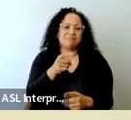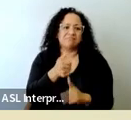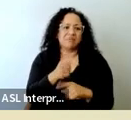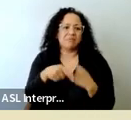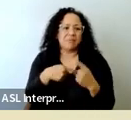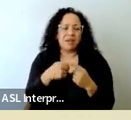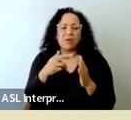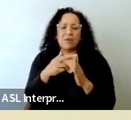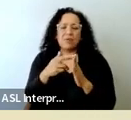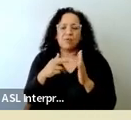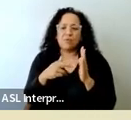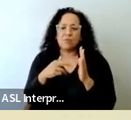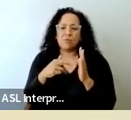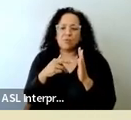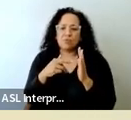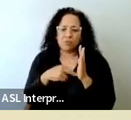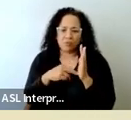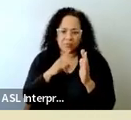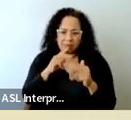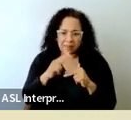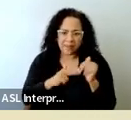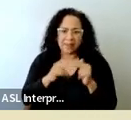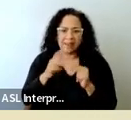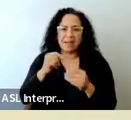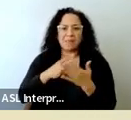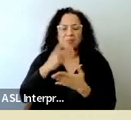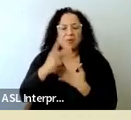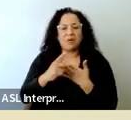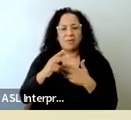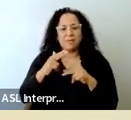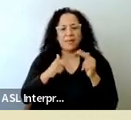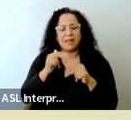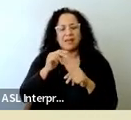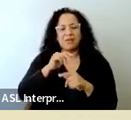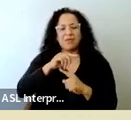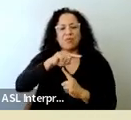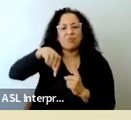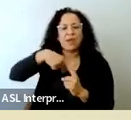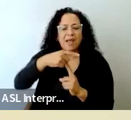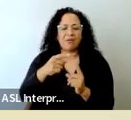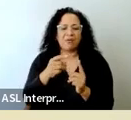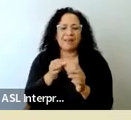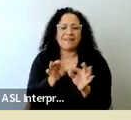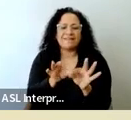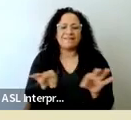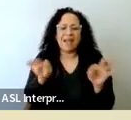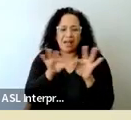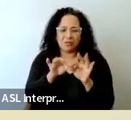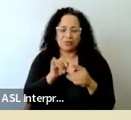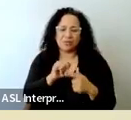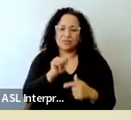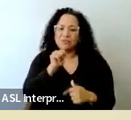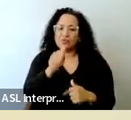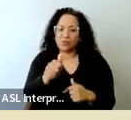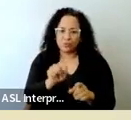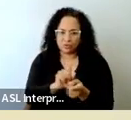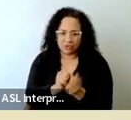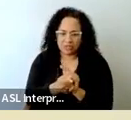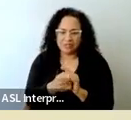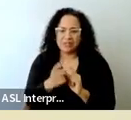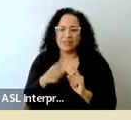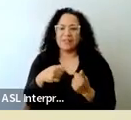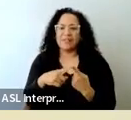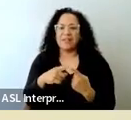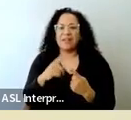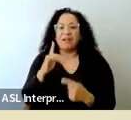rules being built and programs being built around a set of values that don't change. And ultimately,